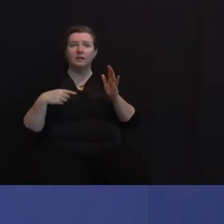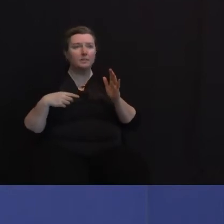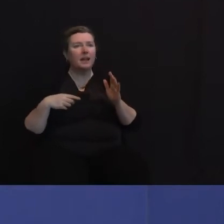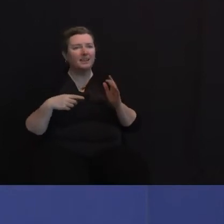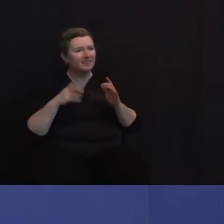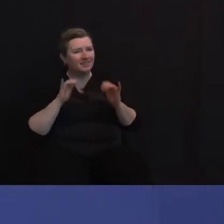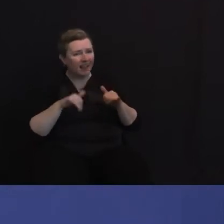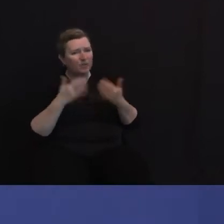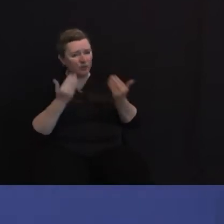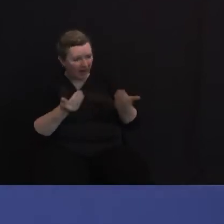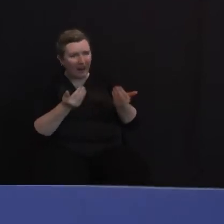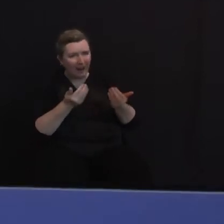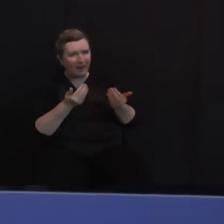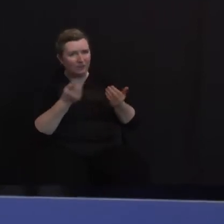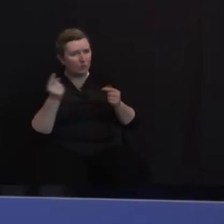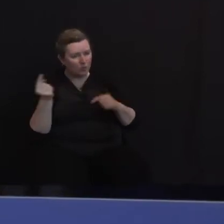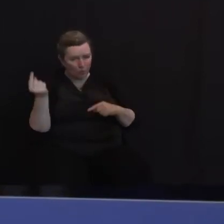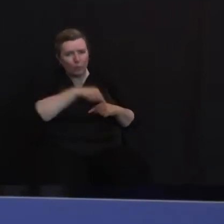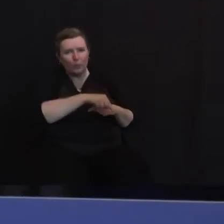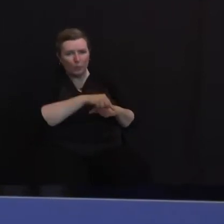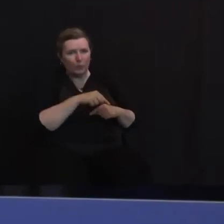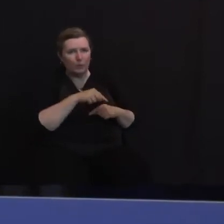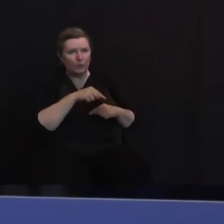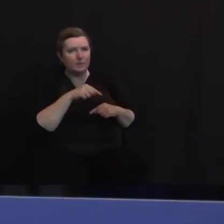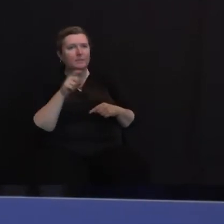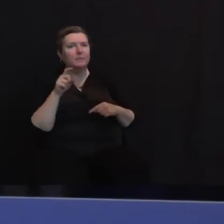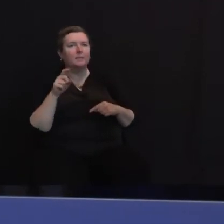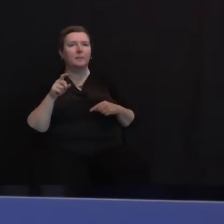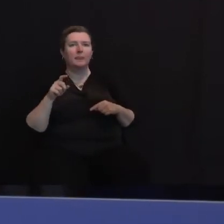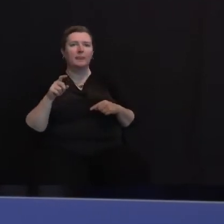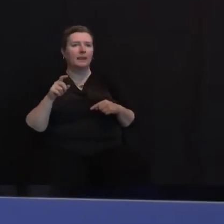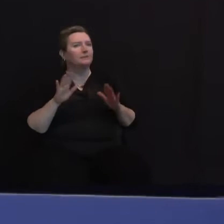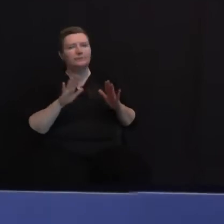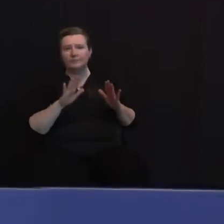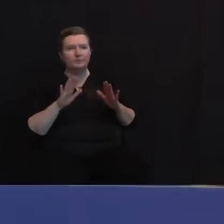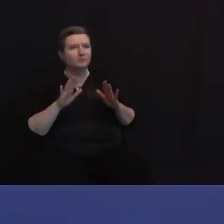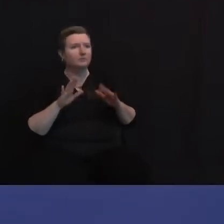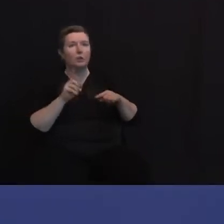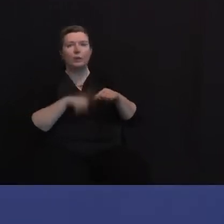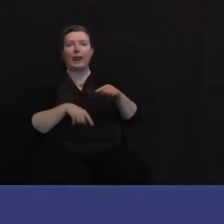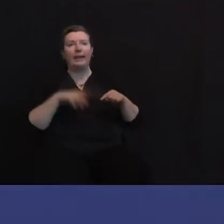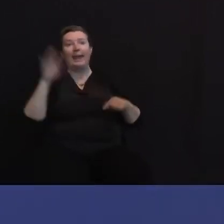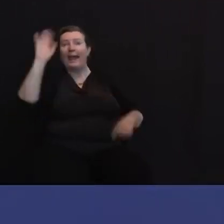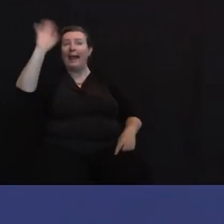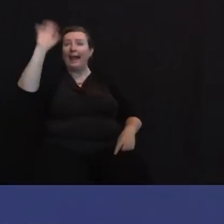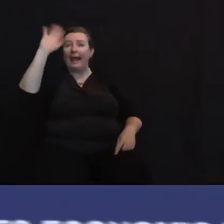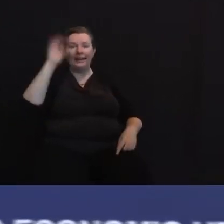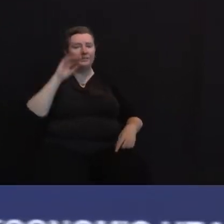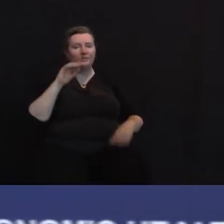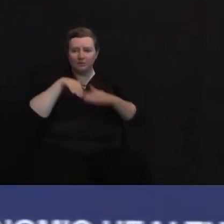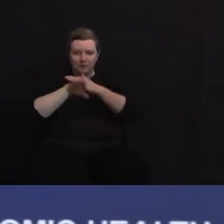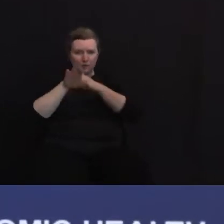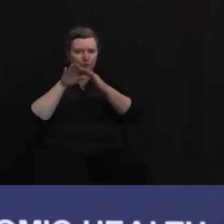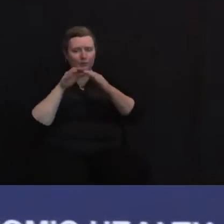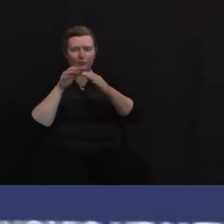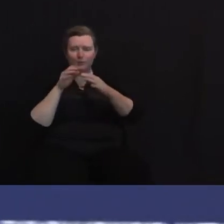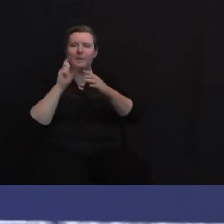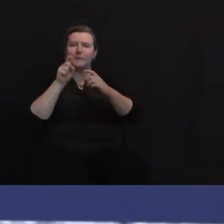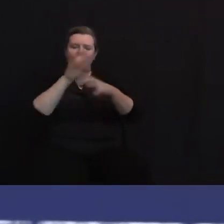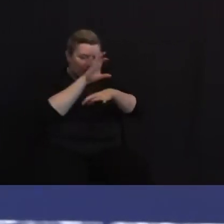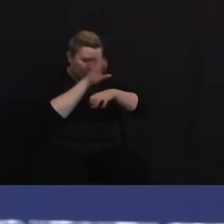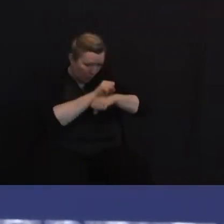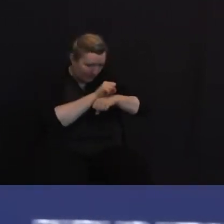can. But can do- are you required to now? You can't just show up. So the You only have way to to- make an appointment is to You pre-register. have to either